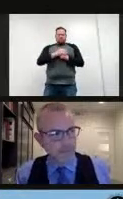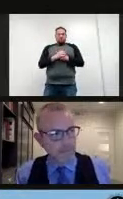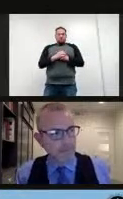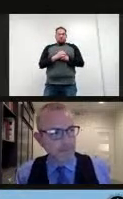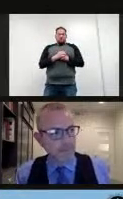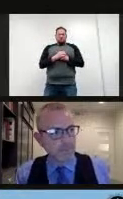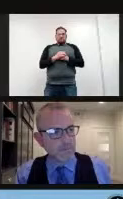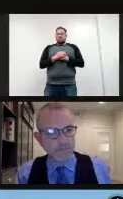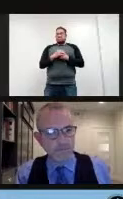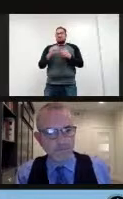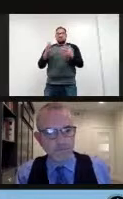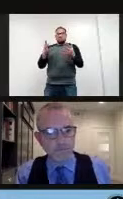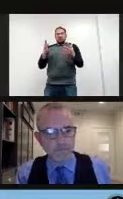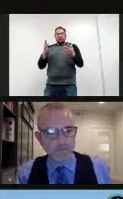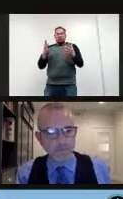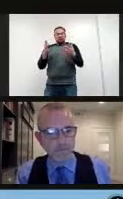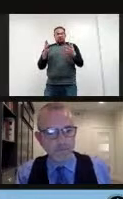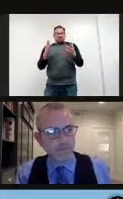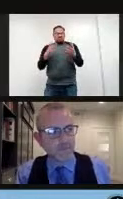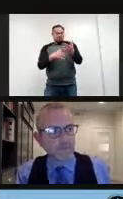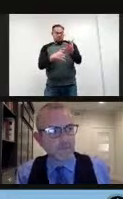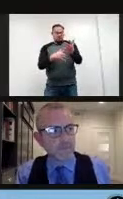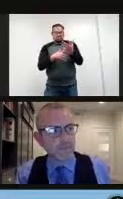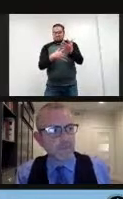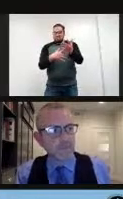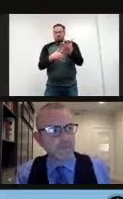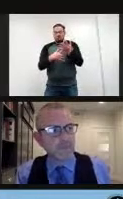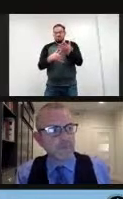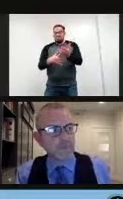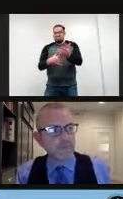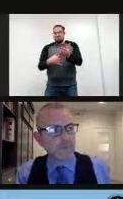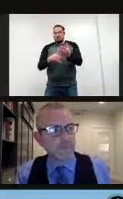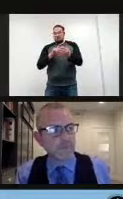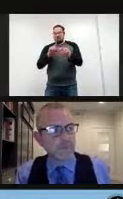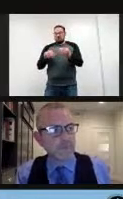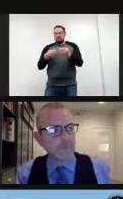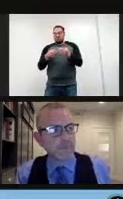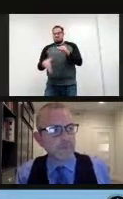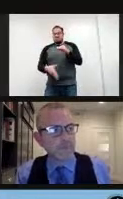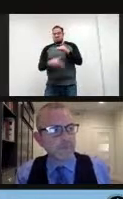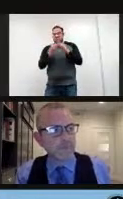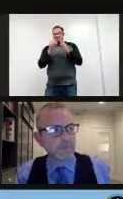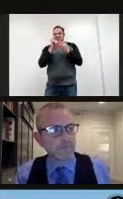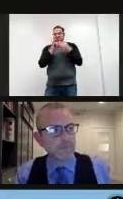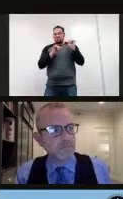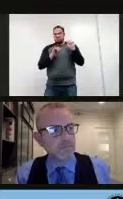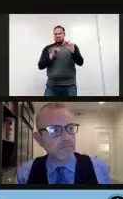do we want to have then discussion on adding this bullet?